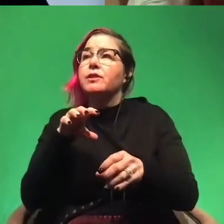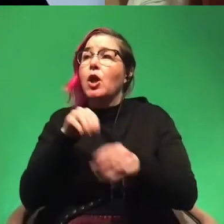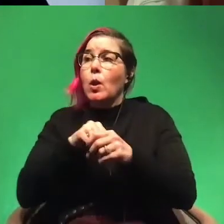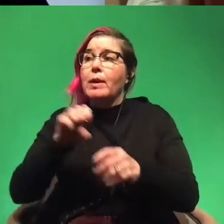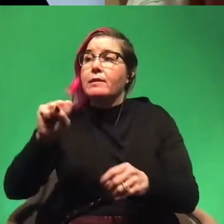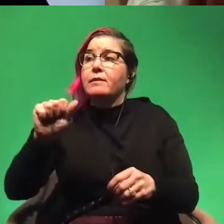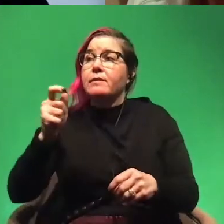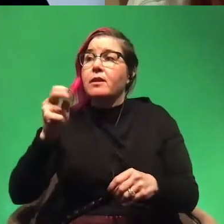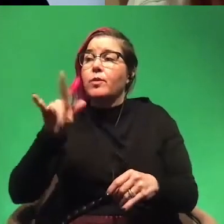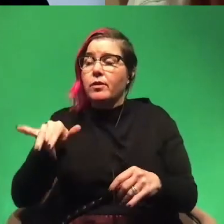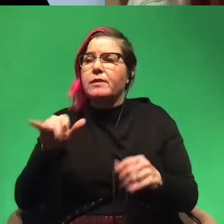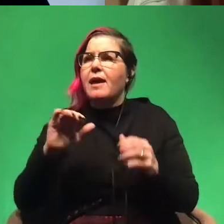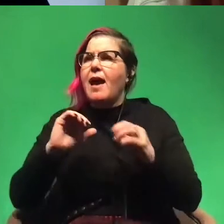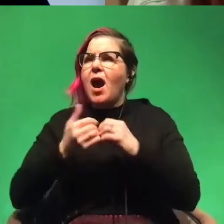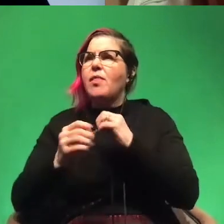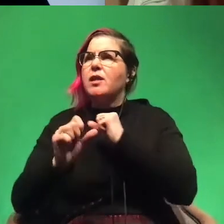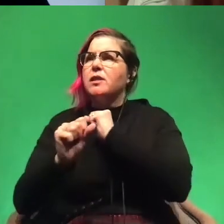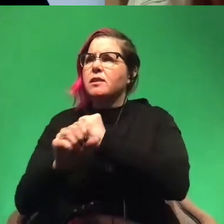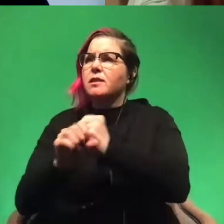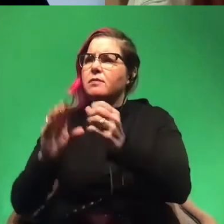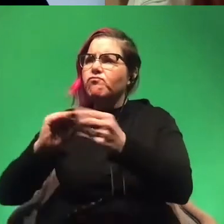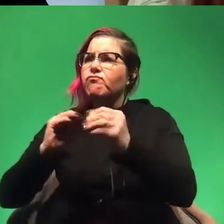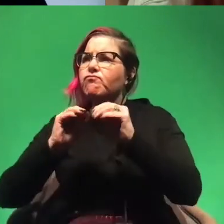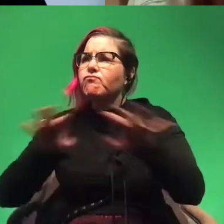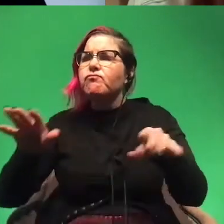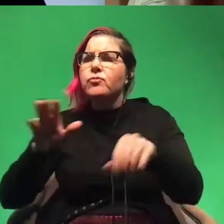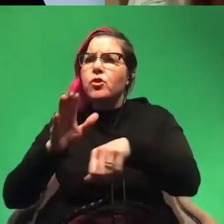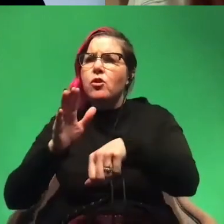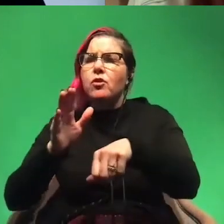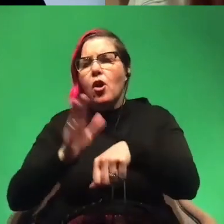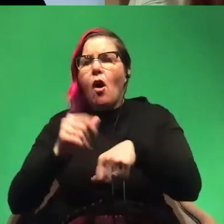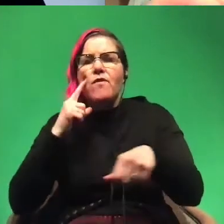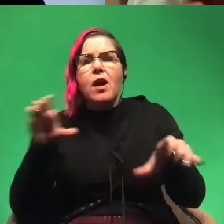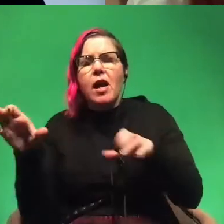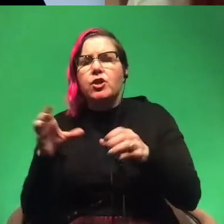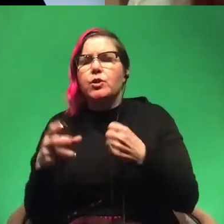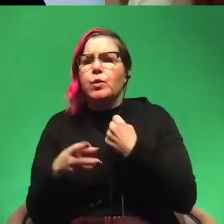including sanctuaries, should put out messages or calls to action on protecting and conserving the species to